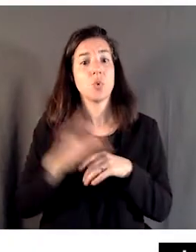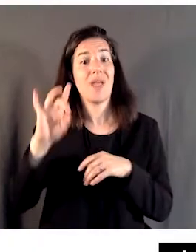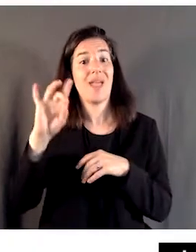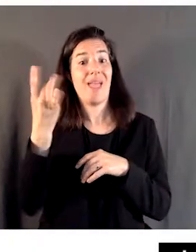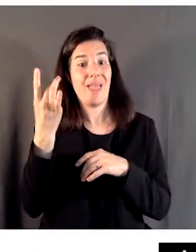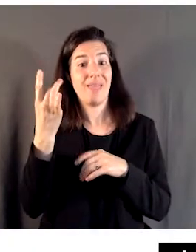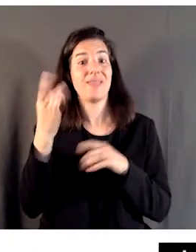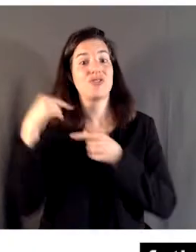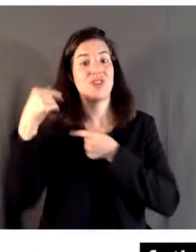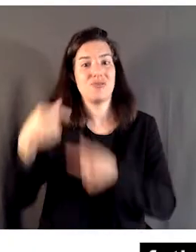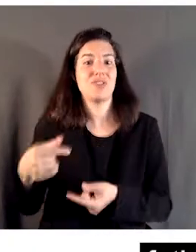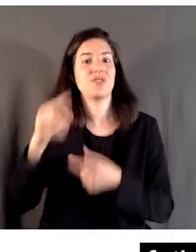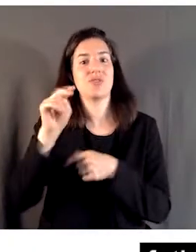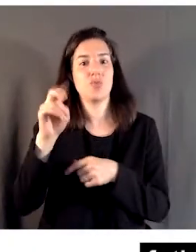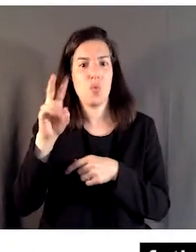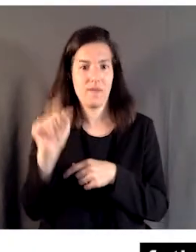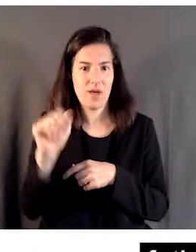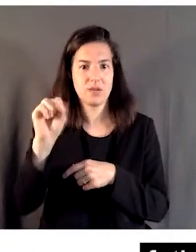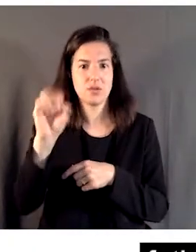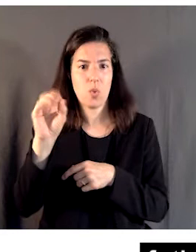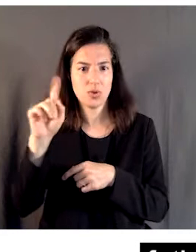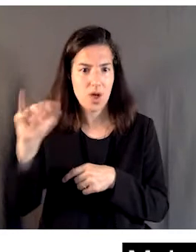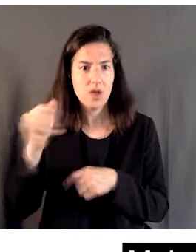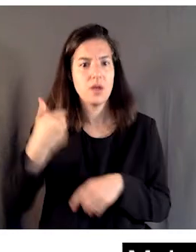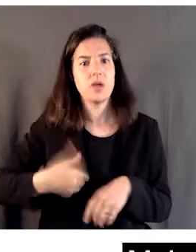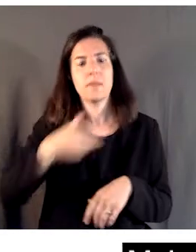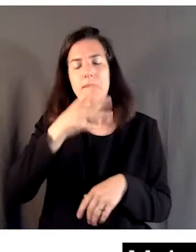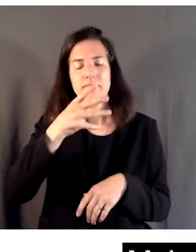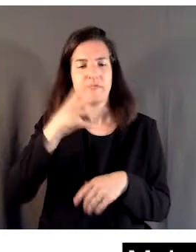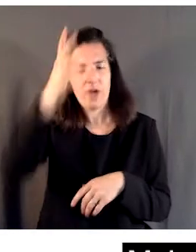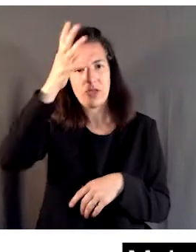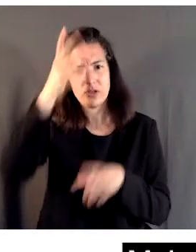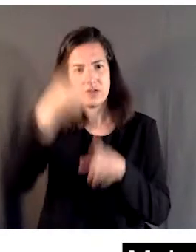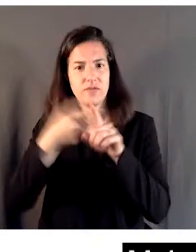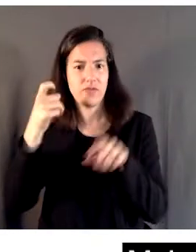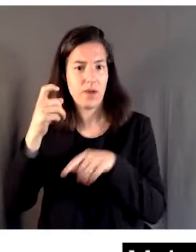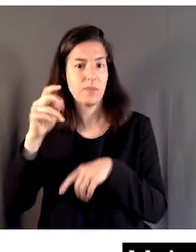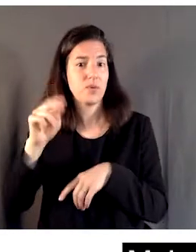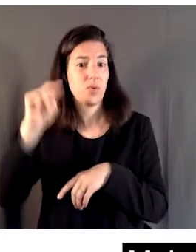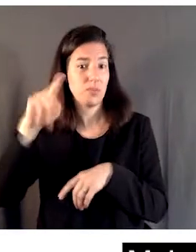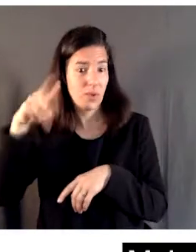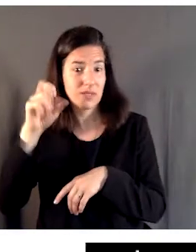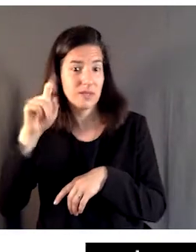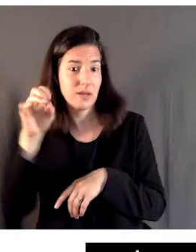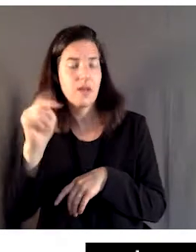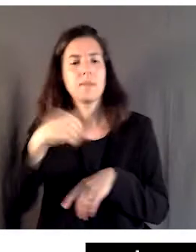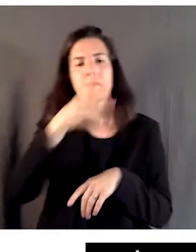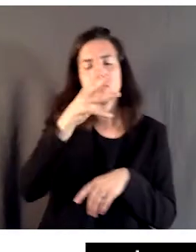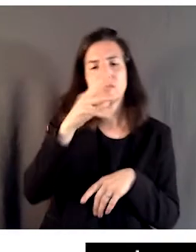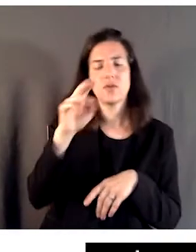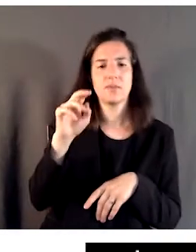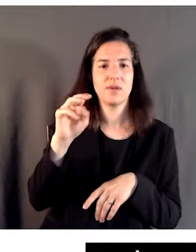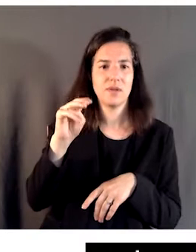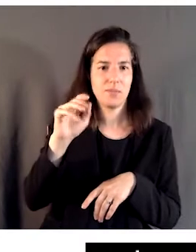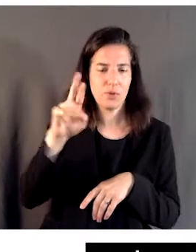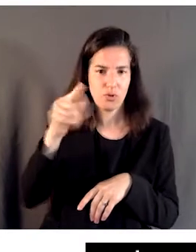Scotian. My father's from North Preston. My mother's from Mulgrave Park. My grandmother is from Phil, and my grandfather is